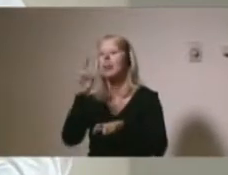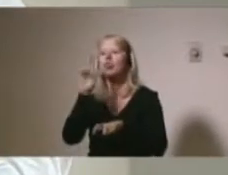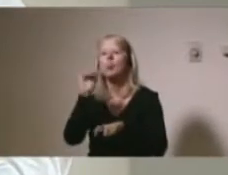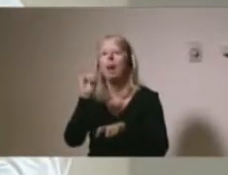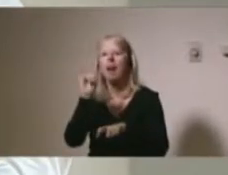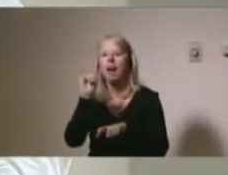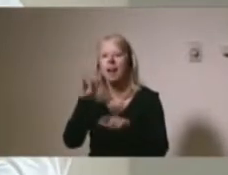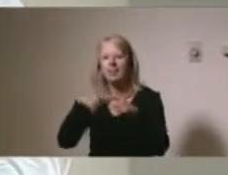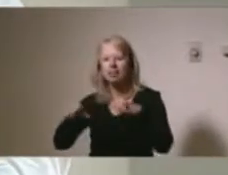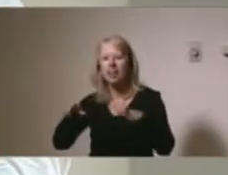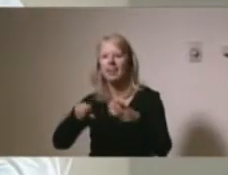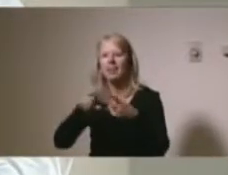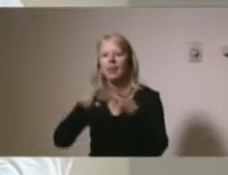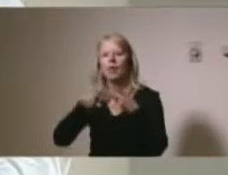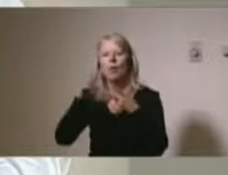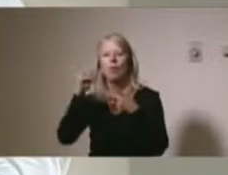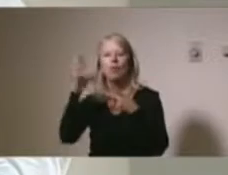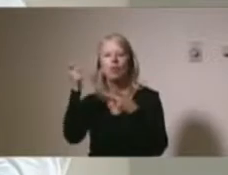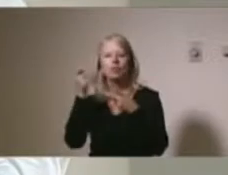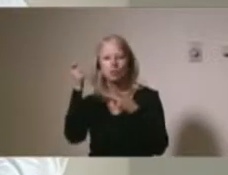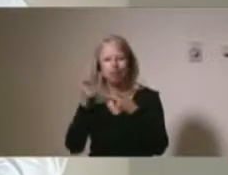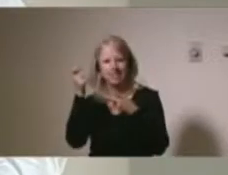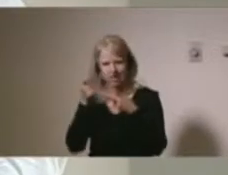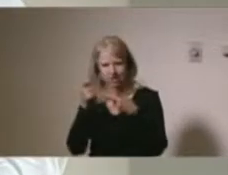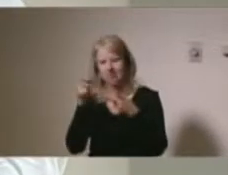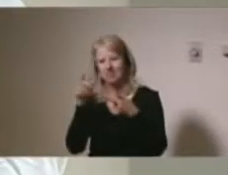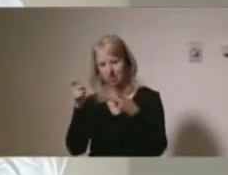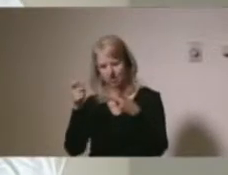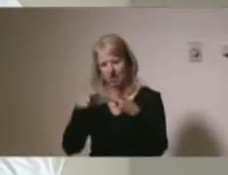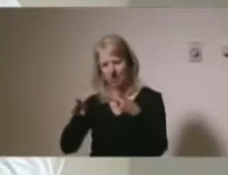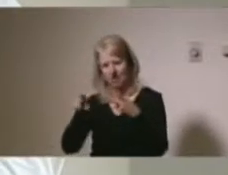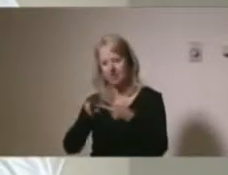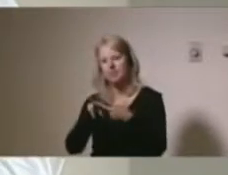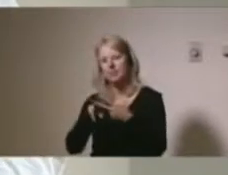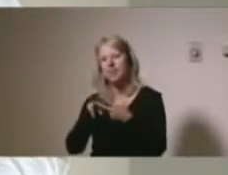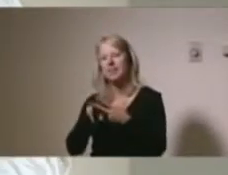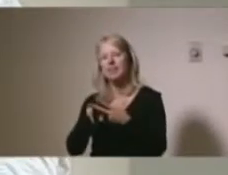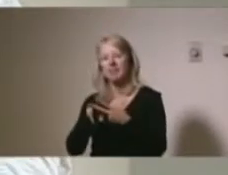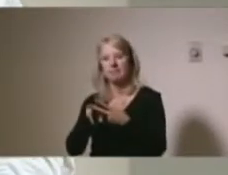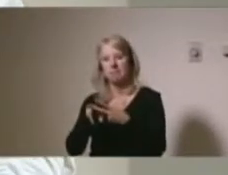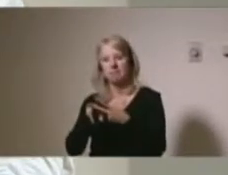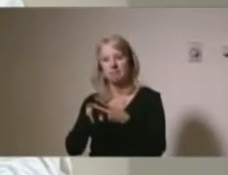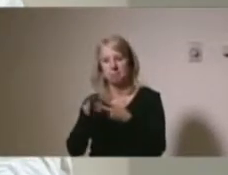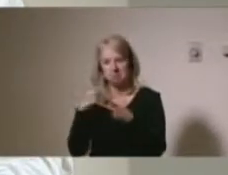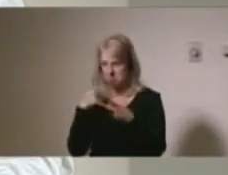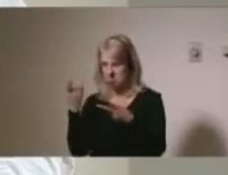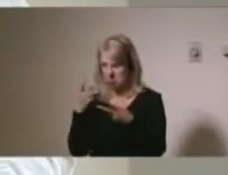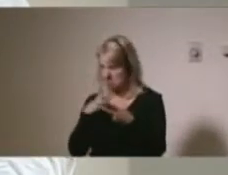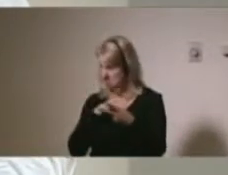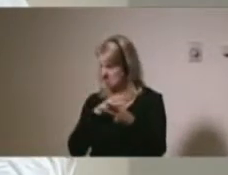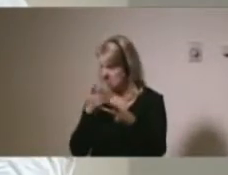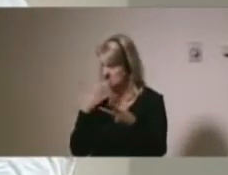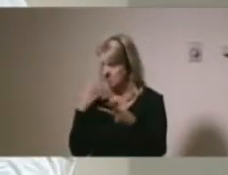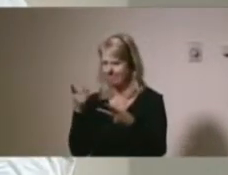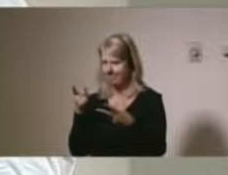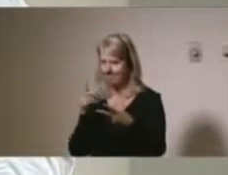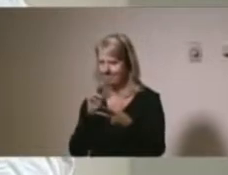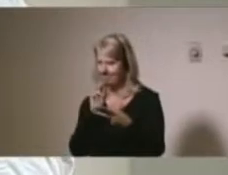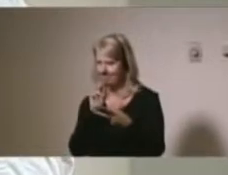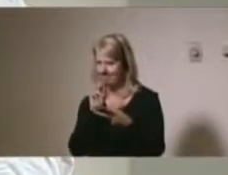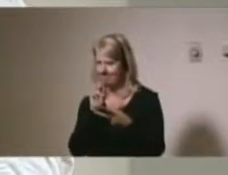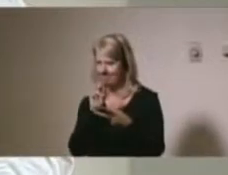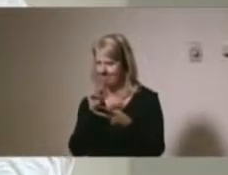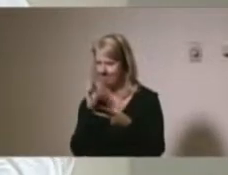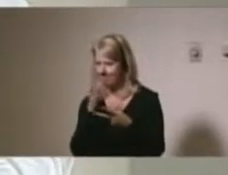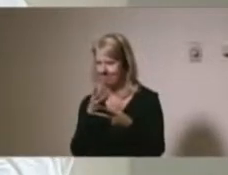checks or social assistance checks. And I said, so, that's pretty good. And she goes, well, no. She goes, when you were